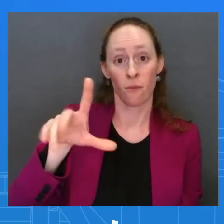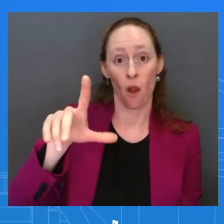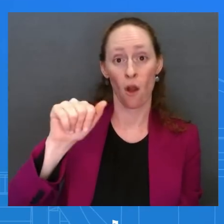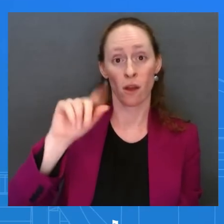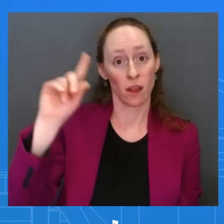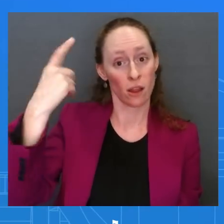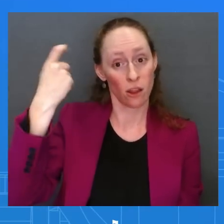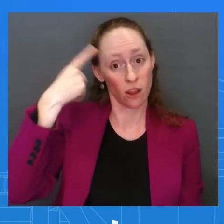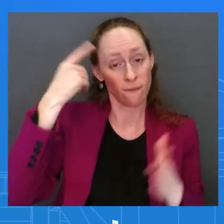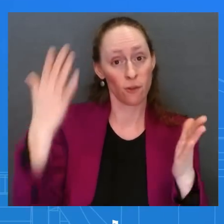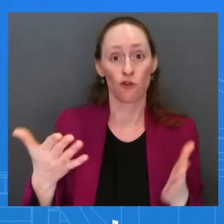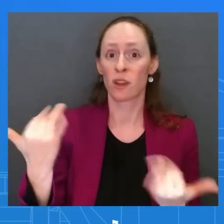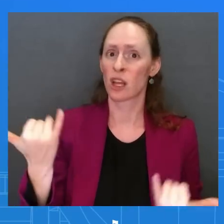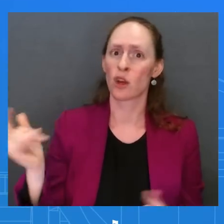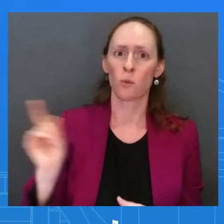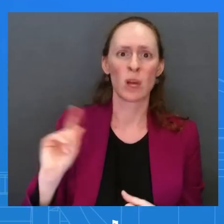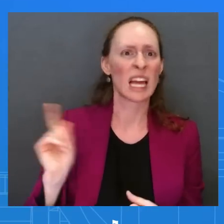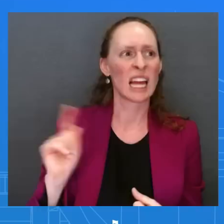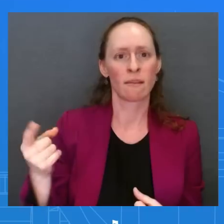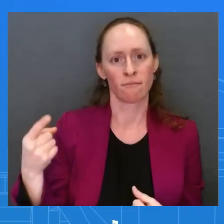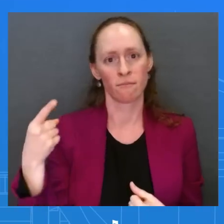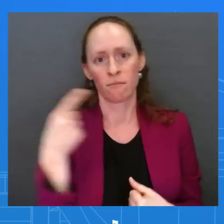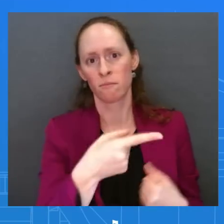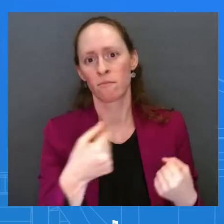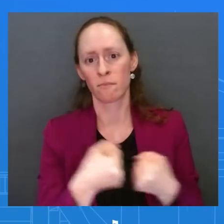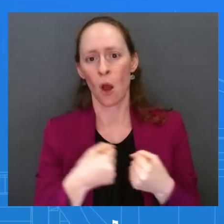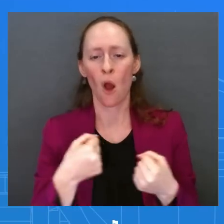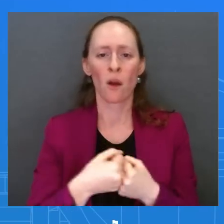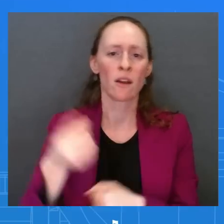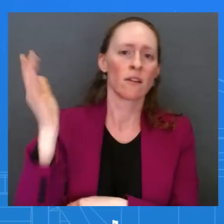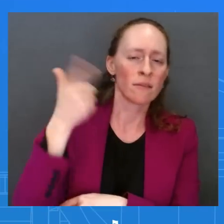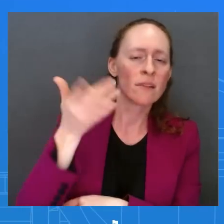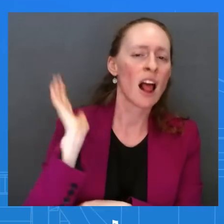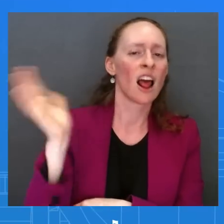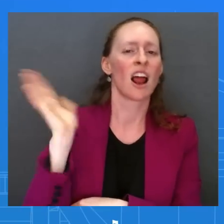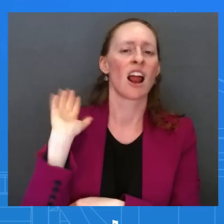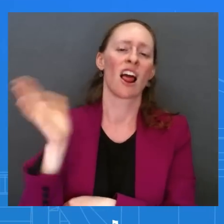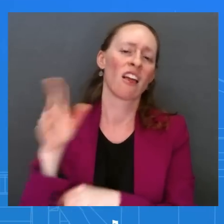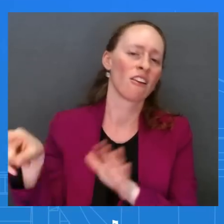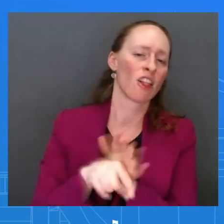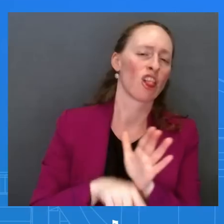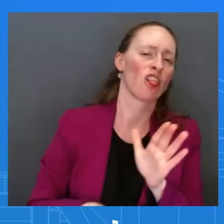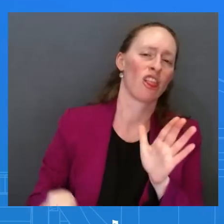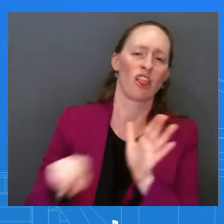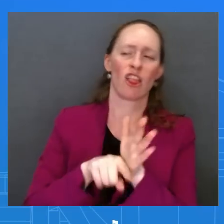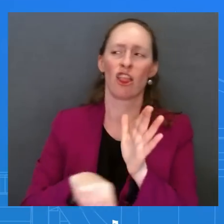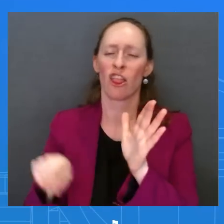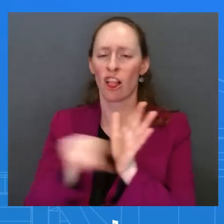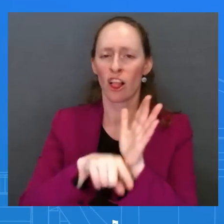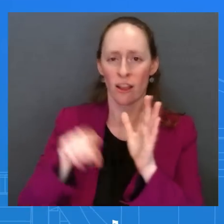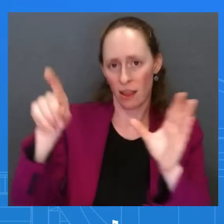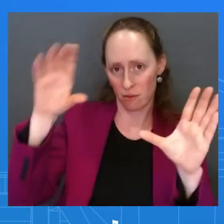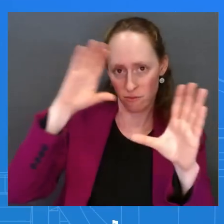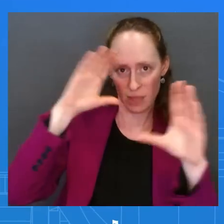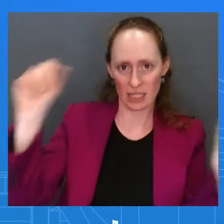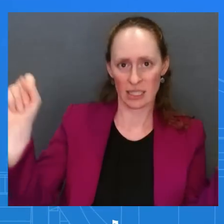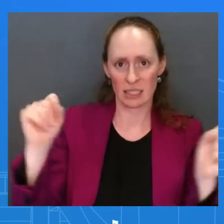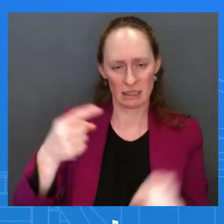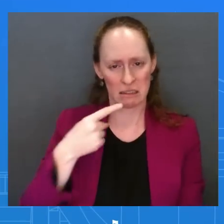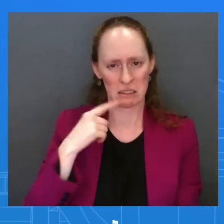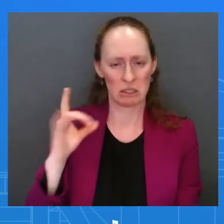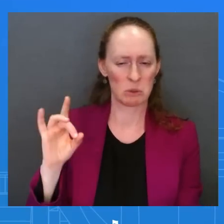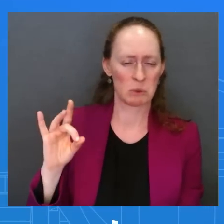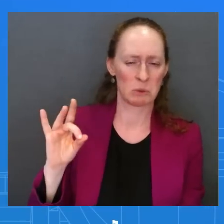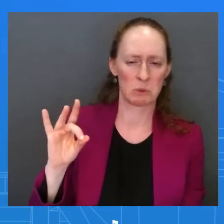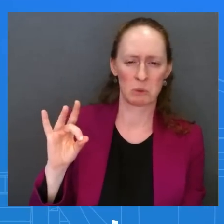his words, he calls, quote, the critical link in an illegal transnational human smuggling syndicate. I'm wondering if the White House